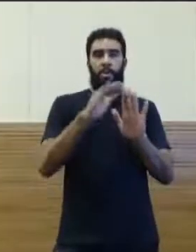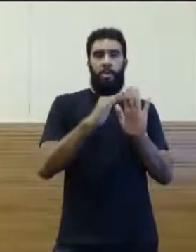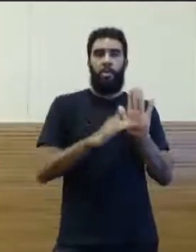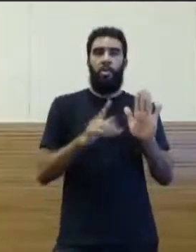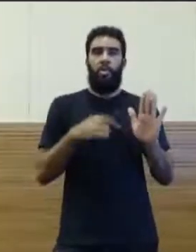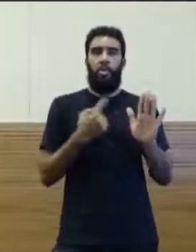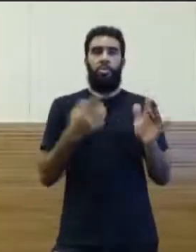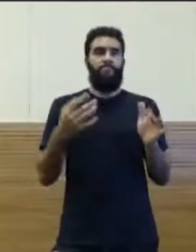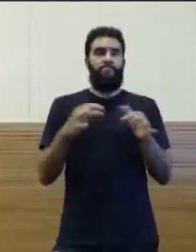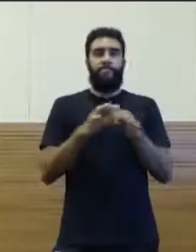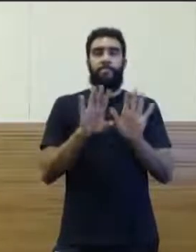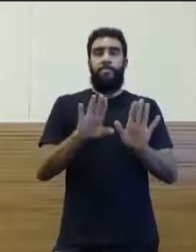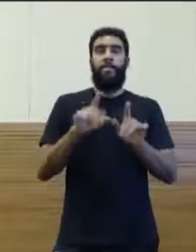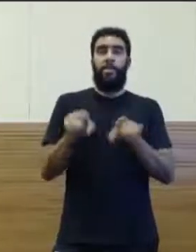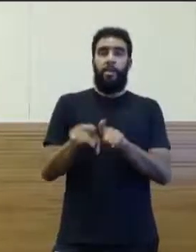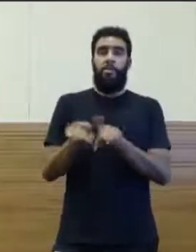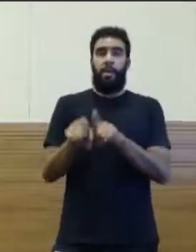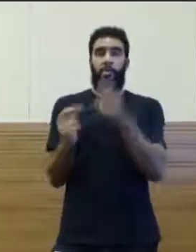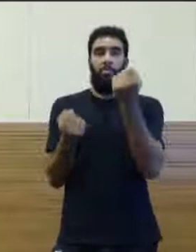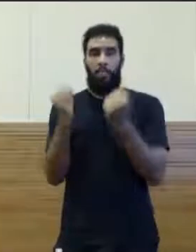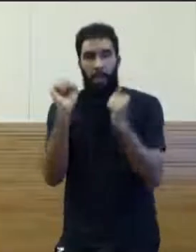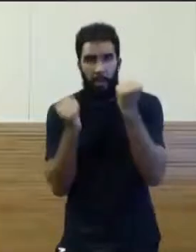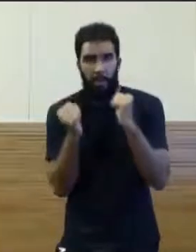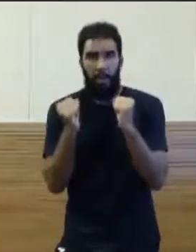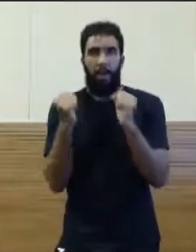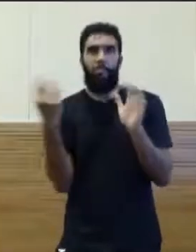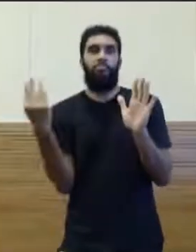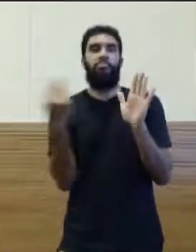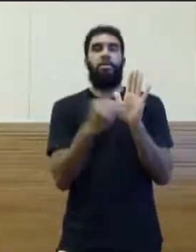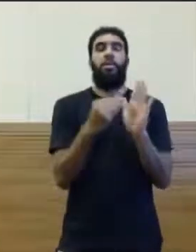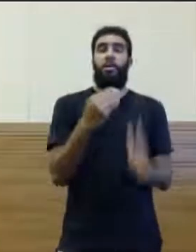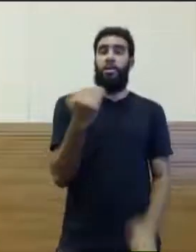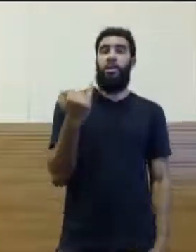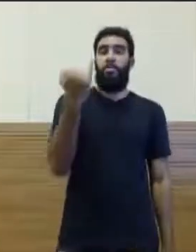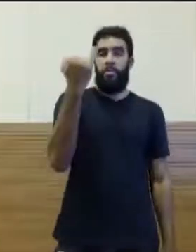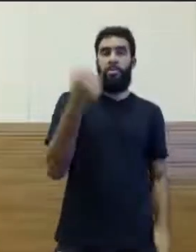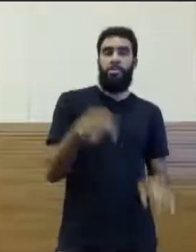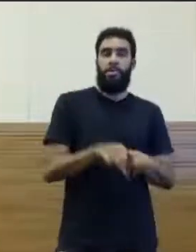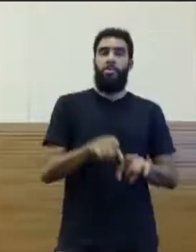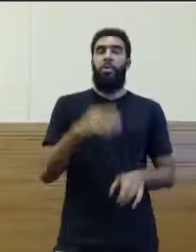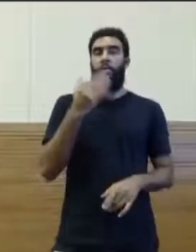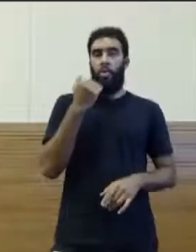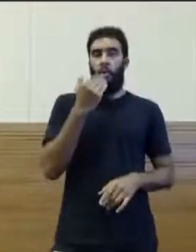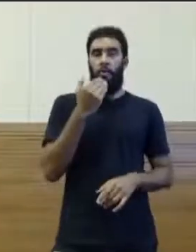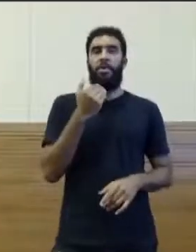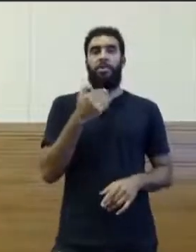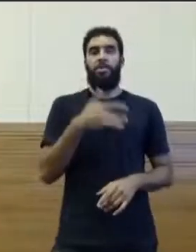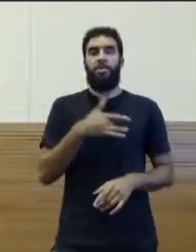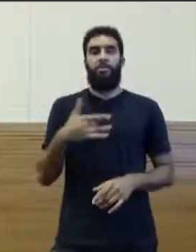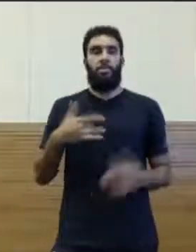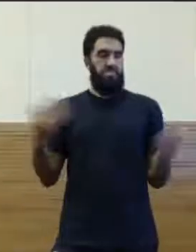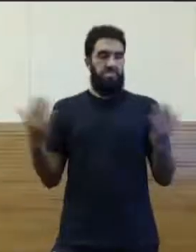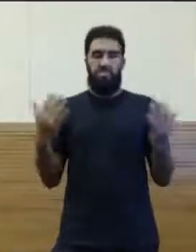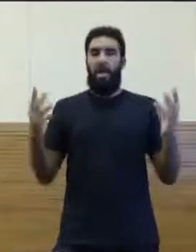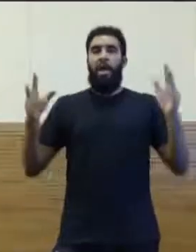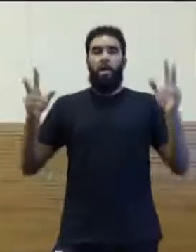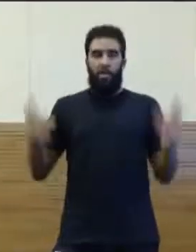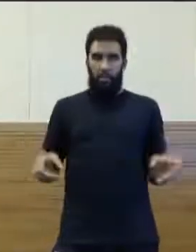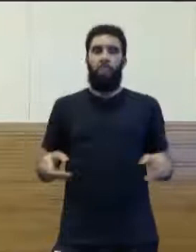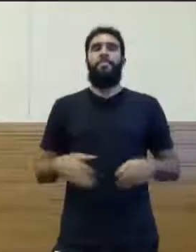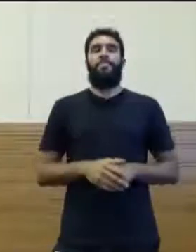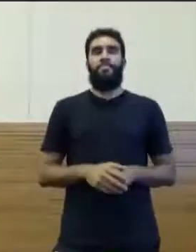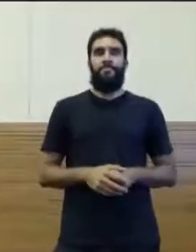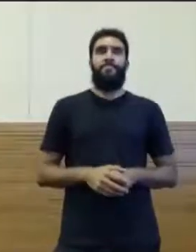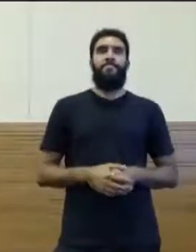This was something wasn't very much promoted in our guide, and we also put physical activity as very necessary as a